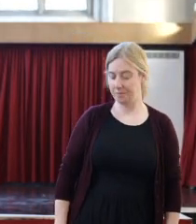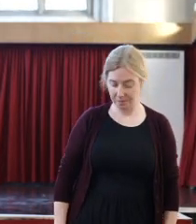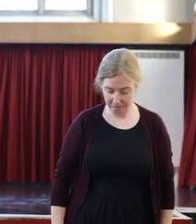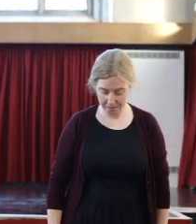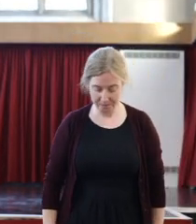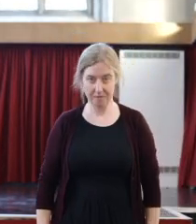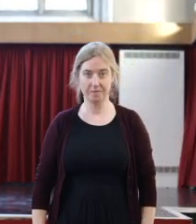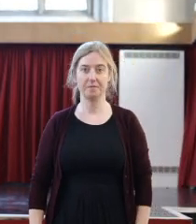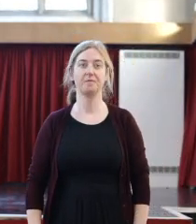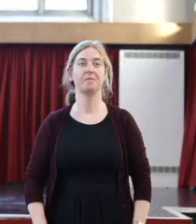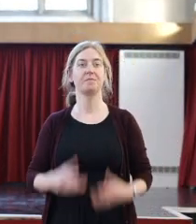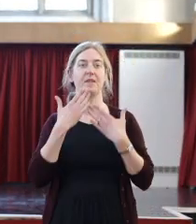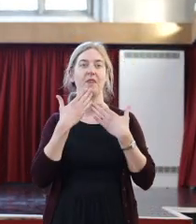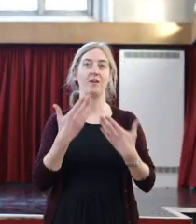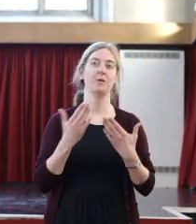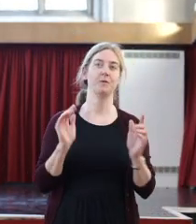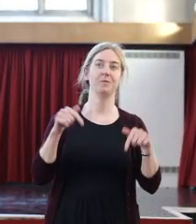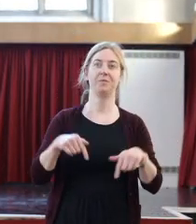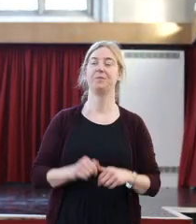Thank you.